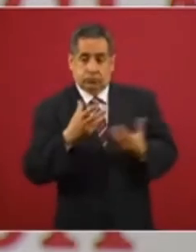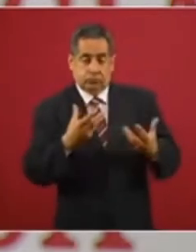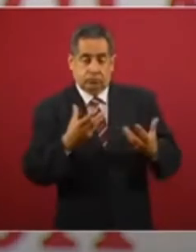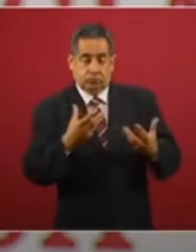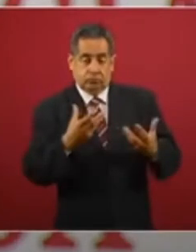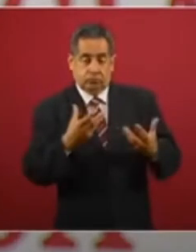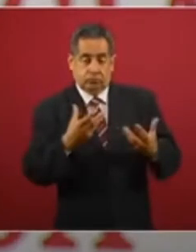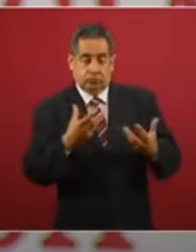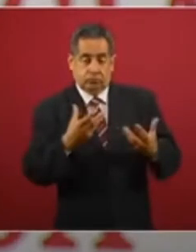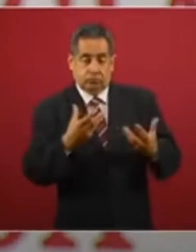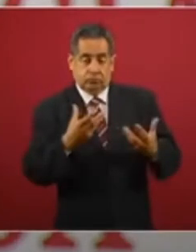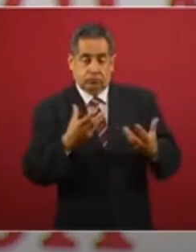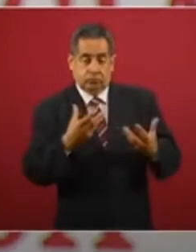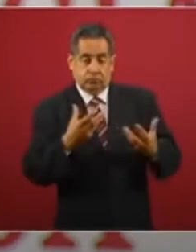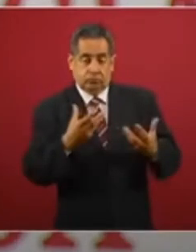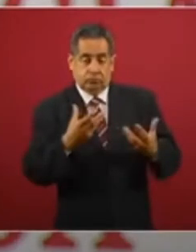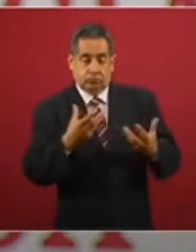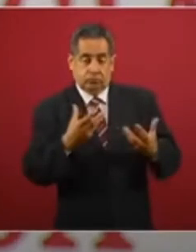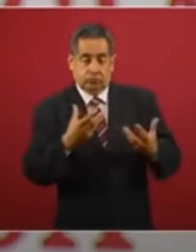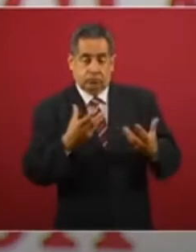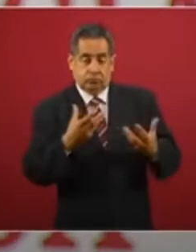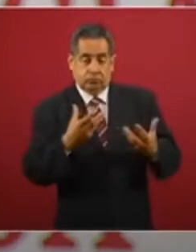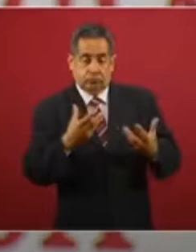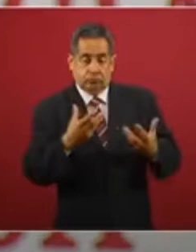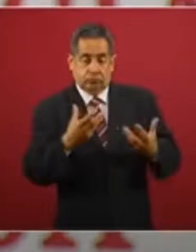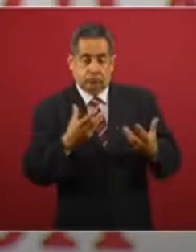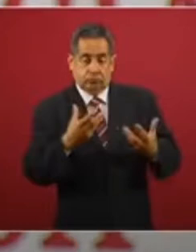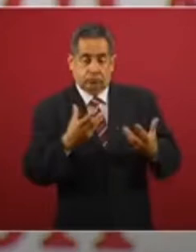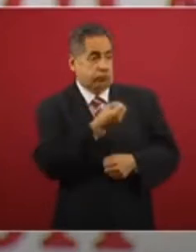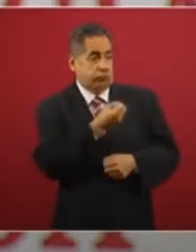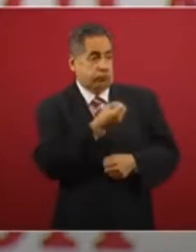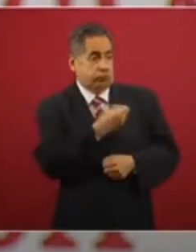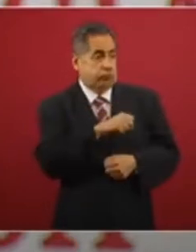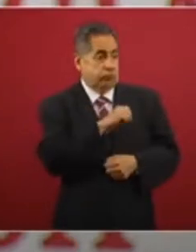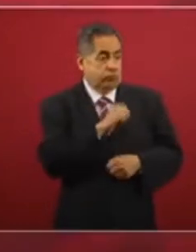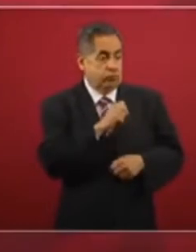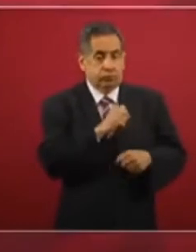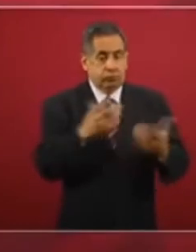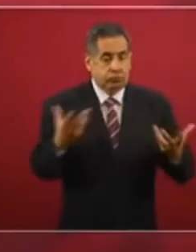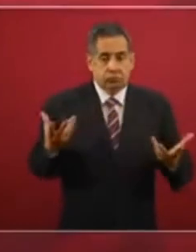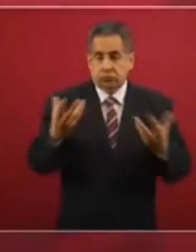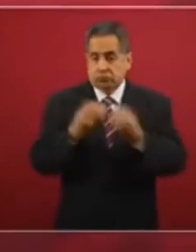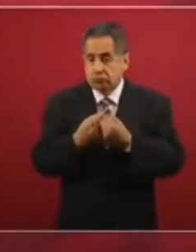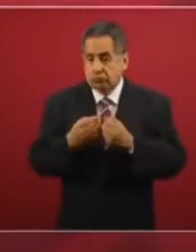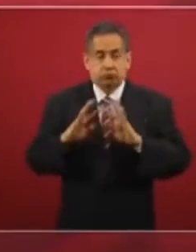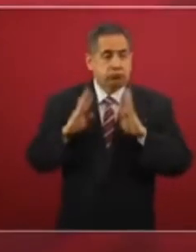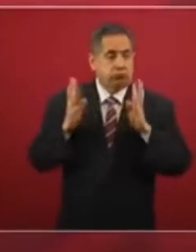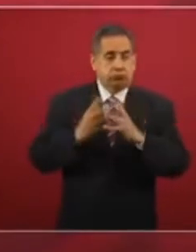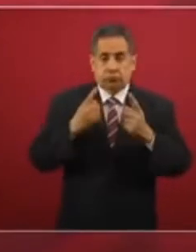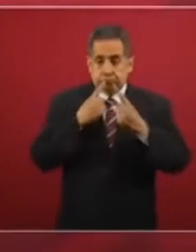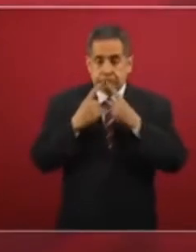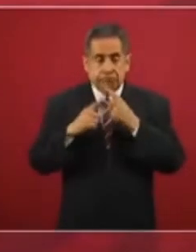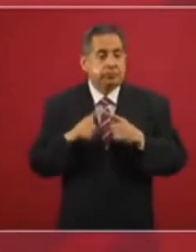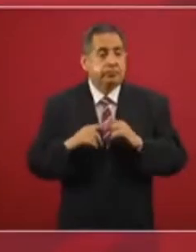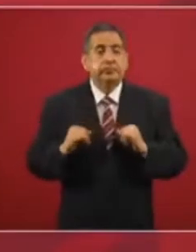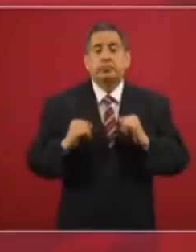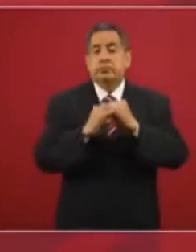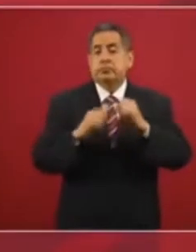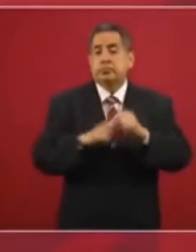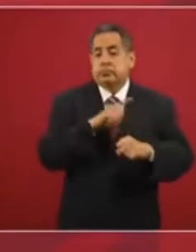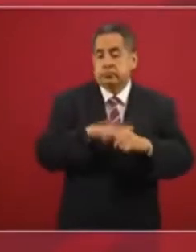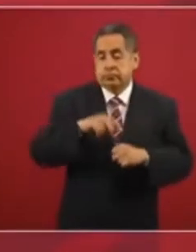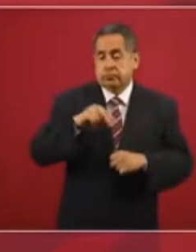Salud. And they were here with our health personnel. Consejo de Salud General, el Instituto Nacional de